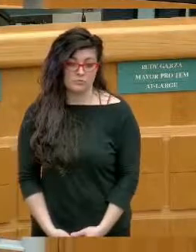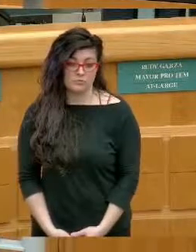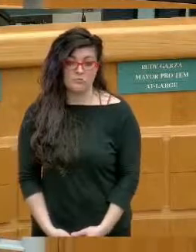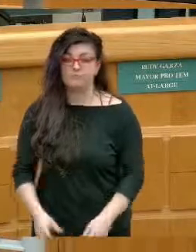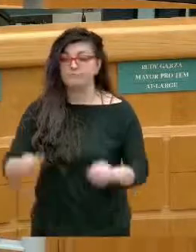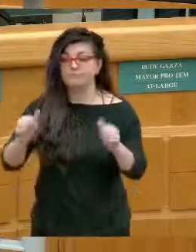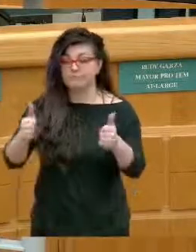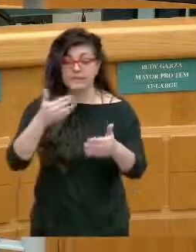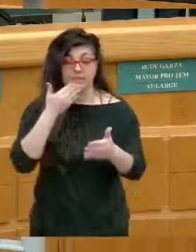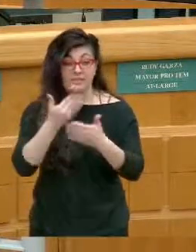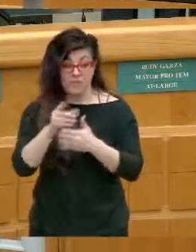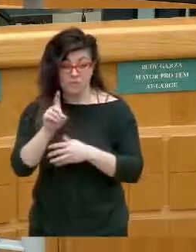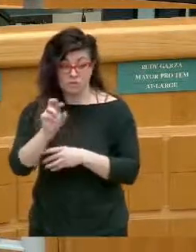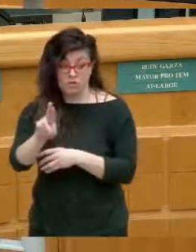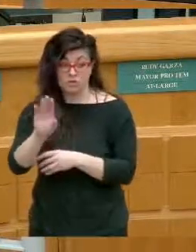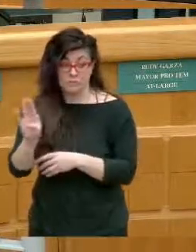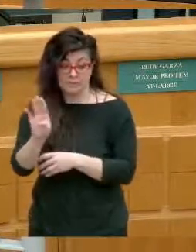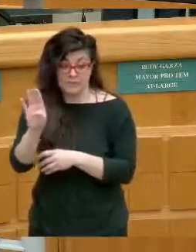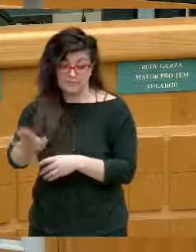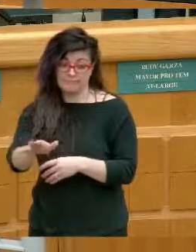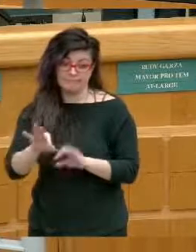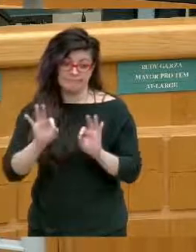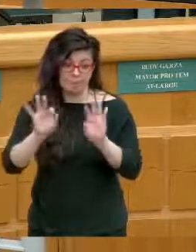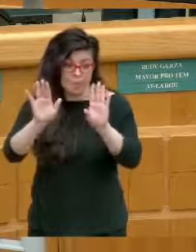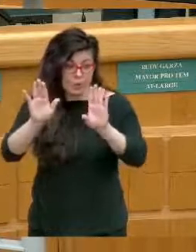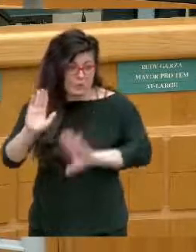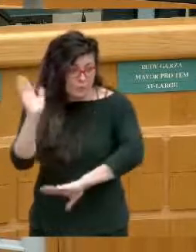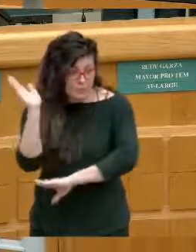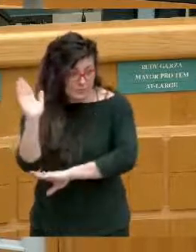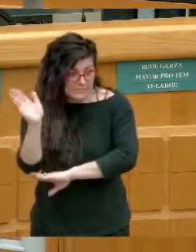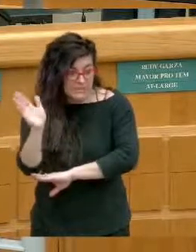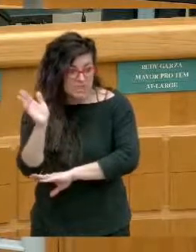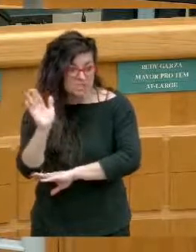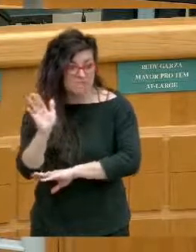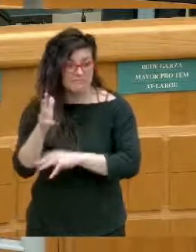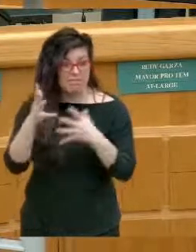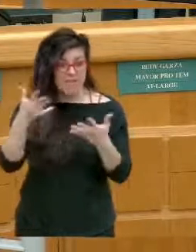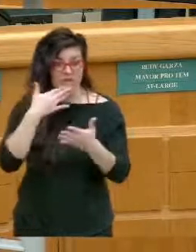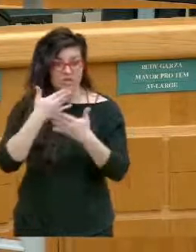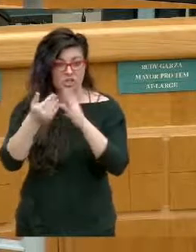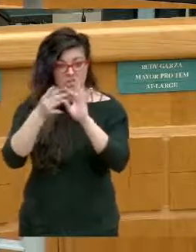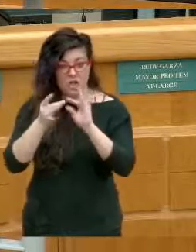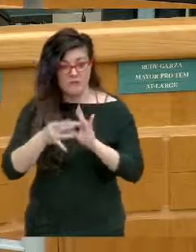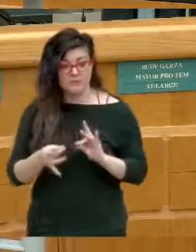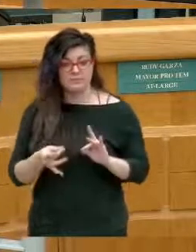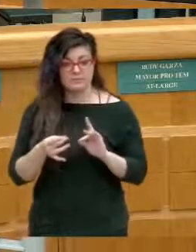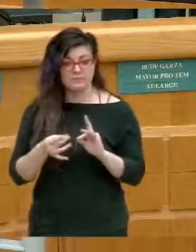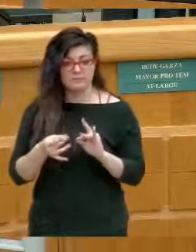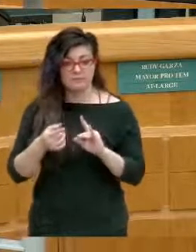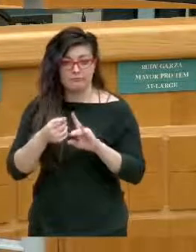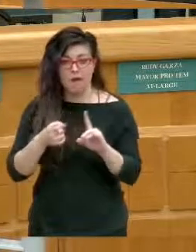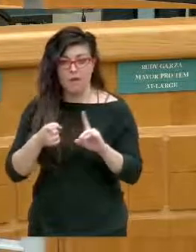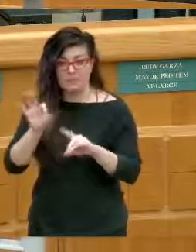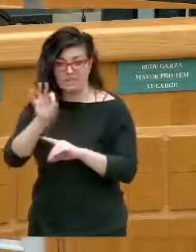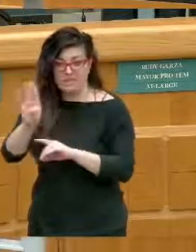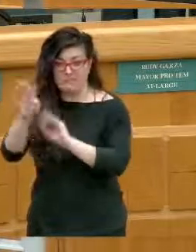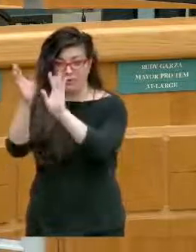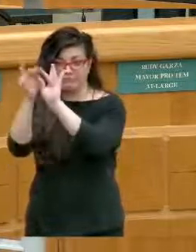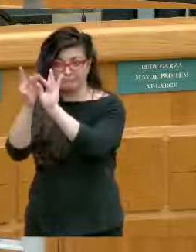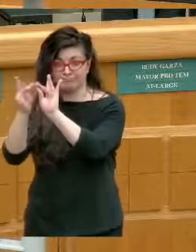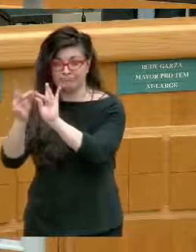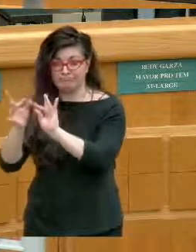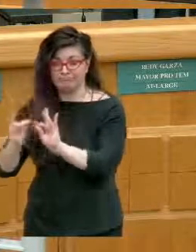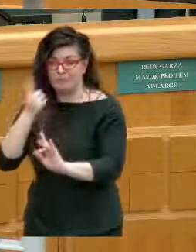Okay, great. Thanks, Dr. Bird. That was a great presentation, and there was a lot of good comments from our viewers on Facebook today,